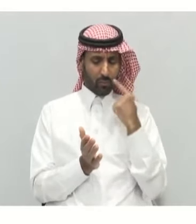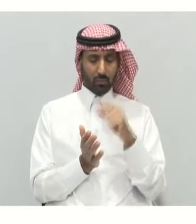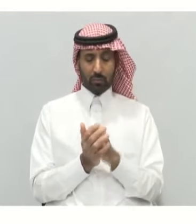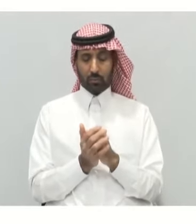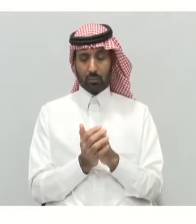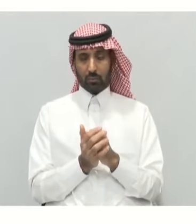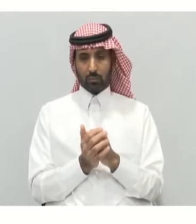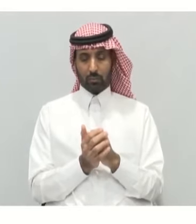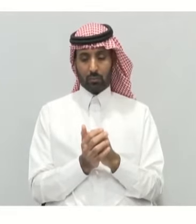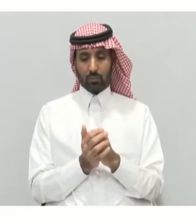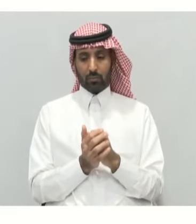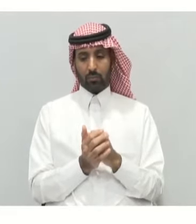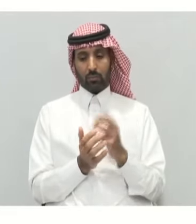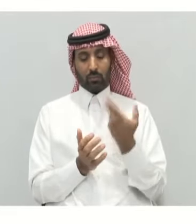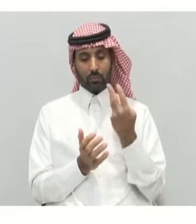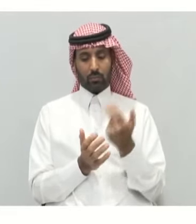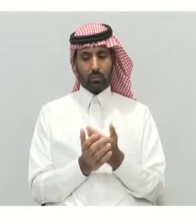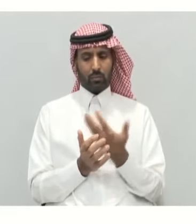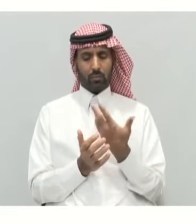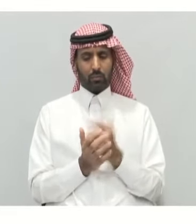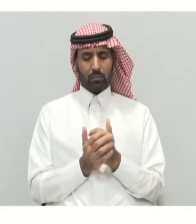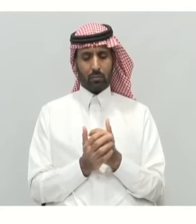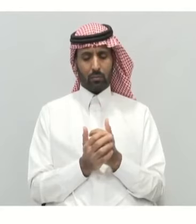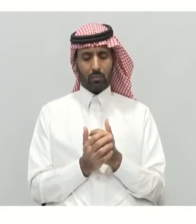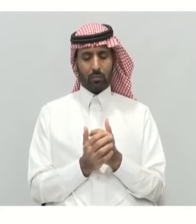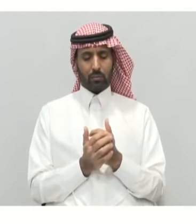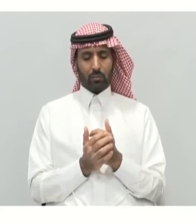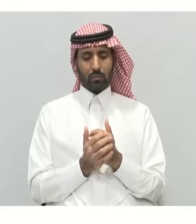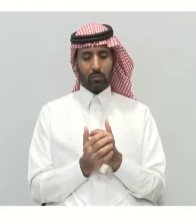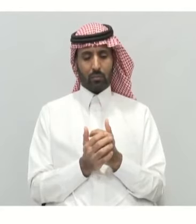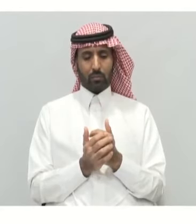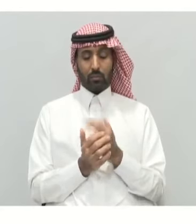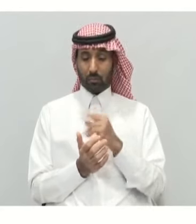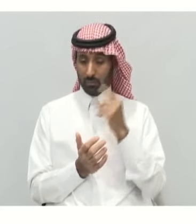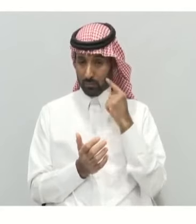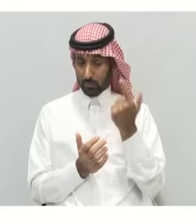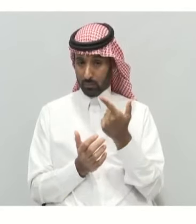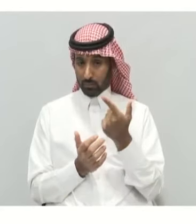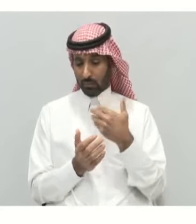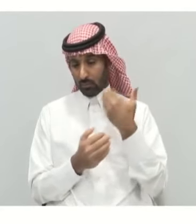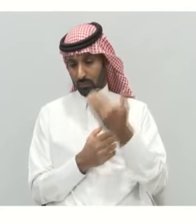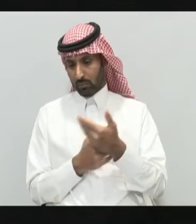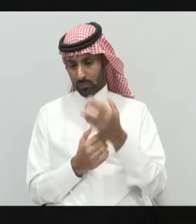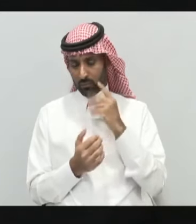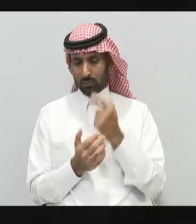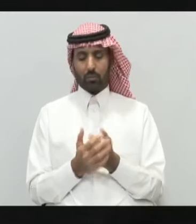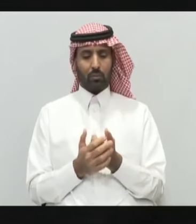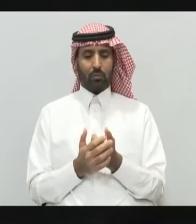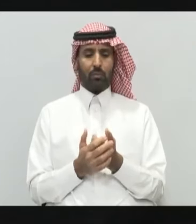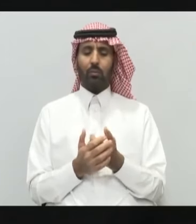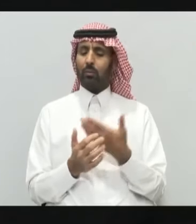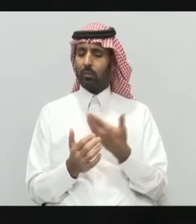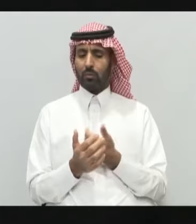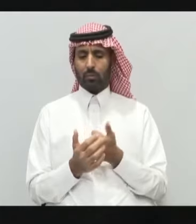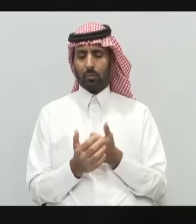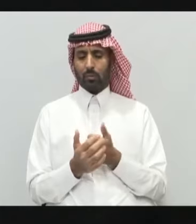Tuesday? What subject does Ahmed have last on Tuesday? So now we'll move to different kind of question. Not